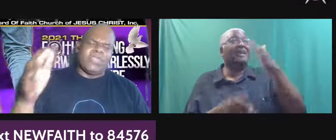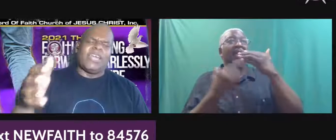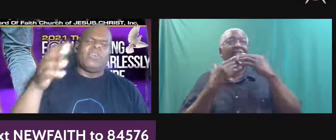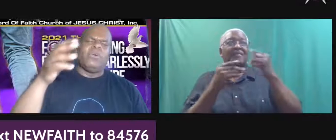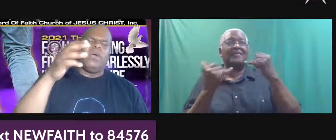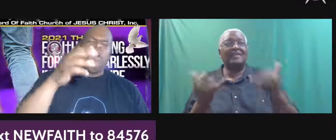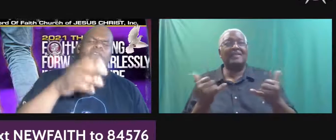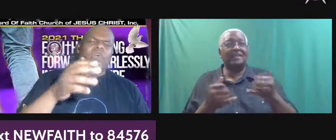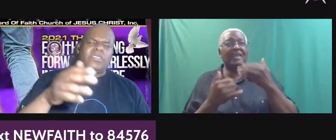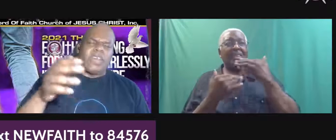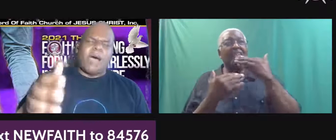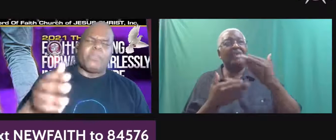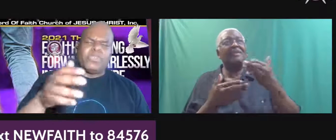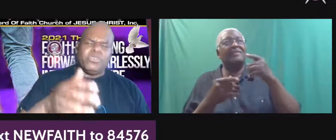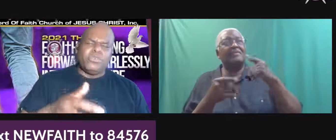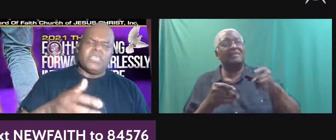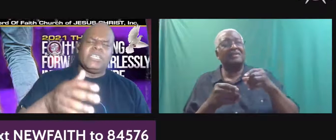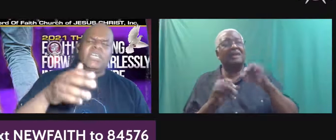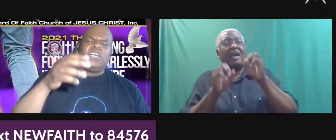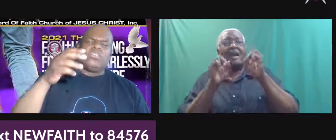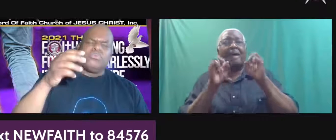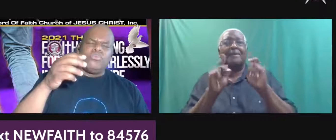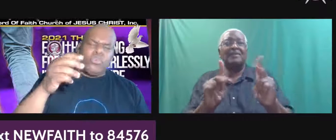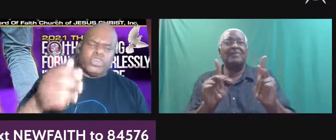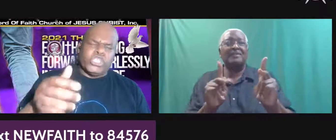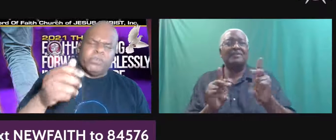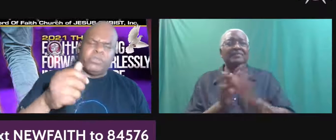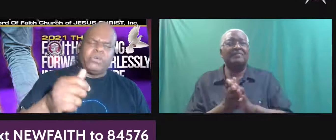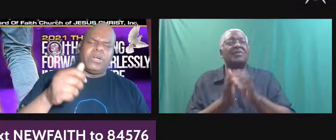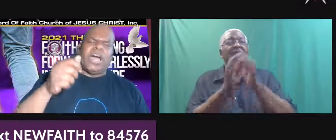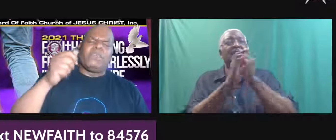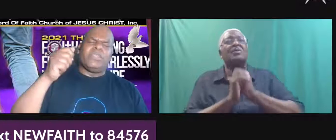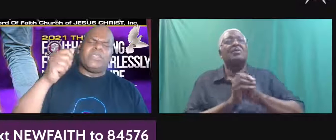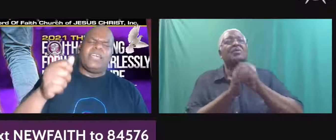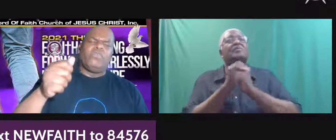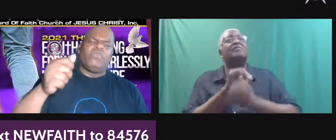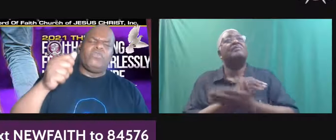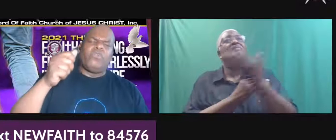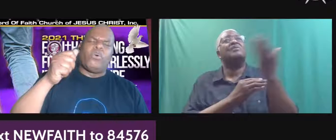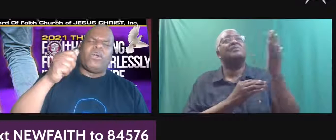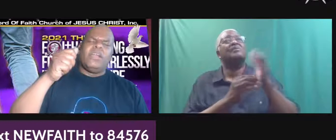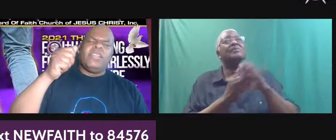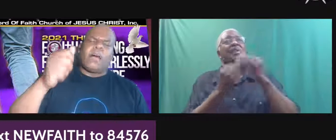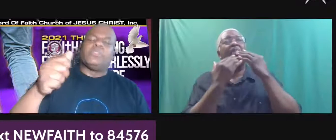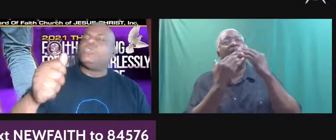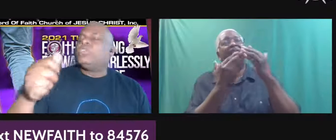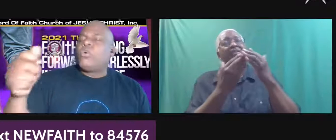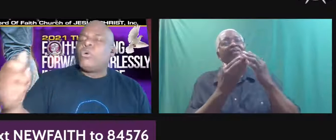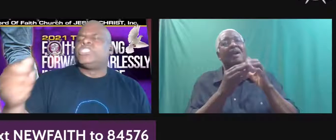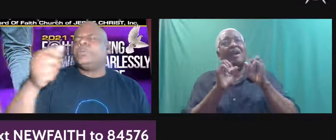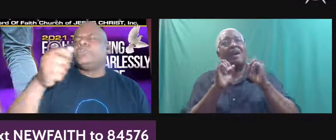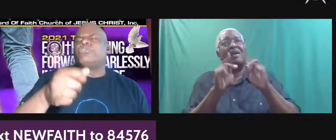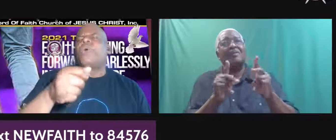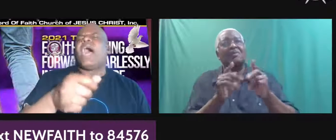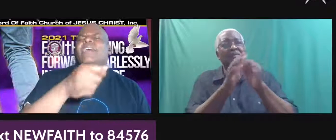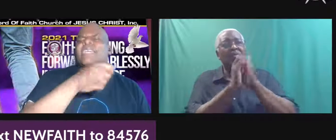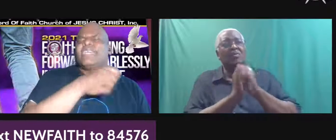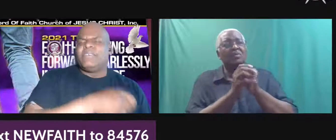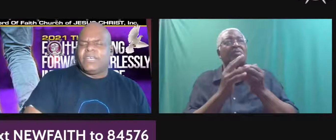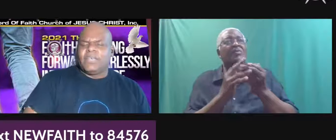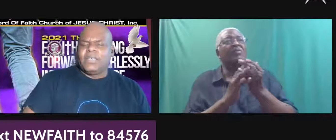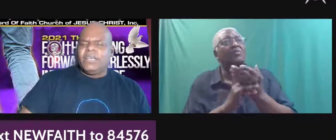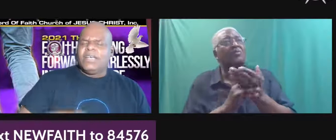day. We thank you for this opportunity to worship you. God, we thank you for the opportunity to worship you through